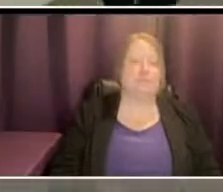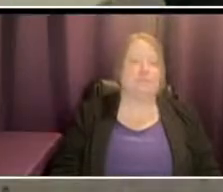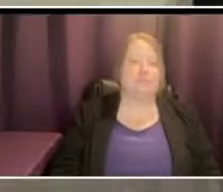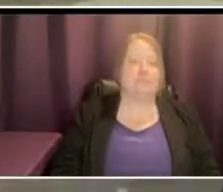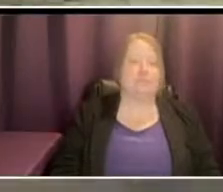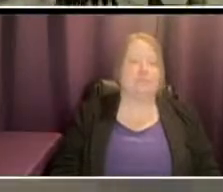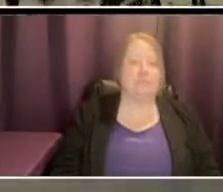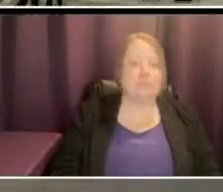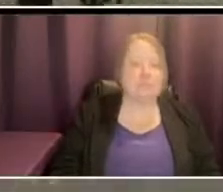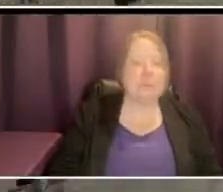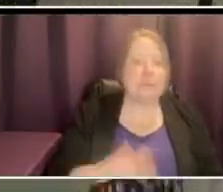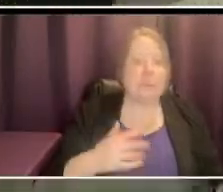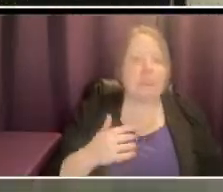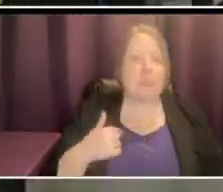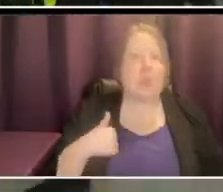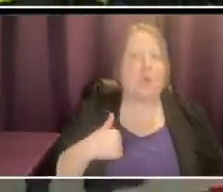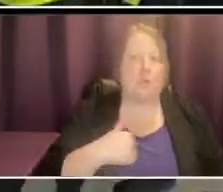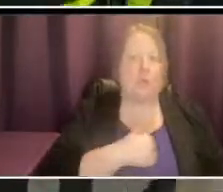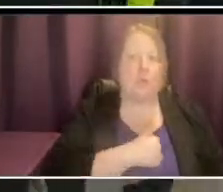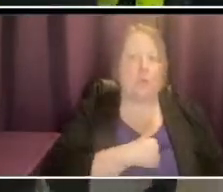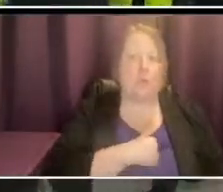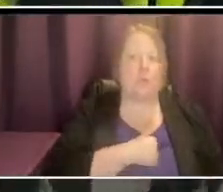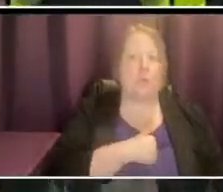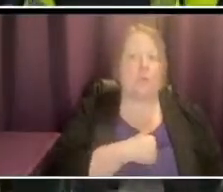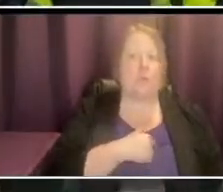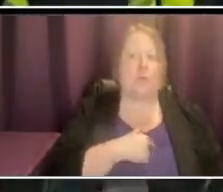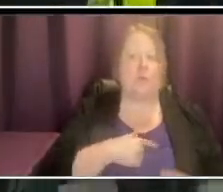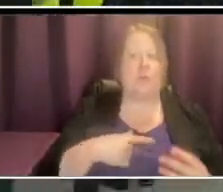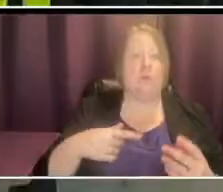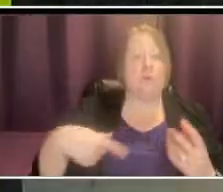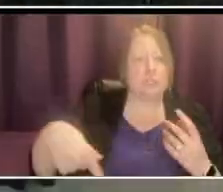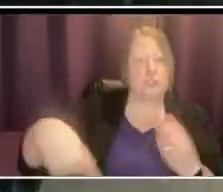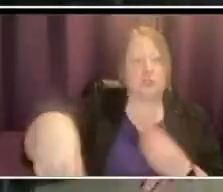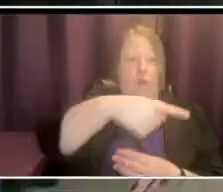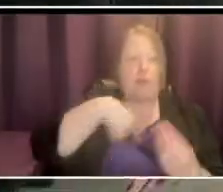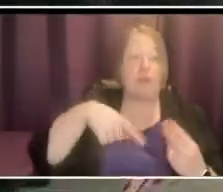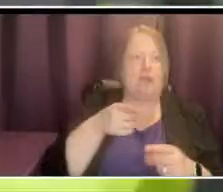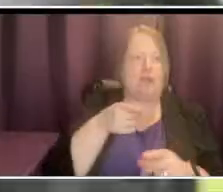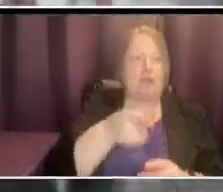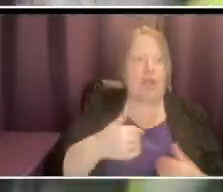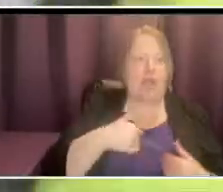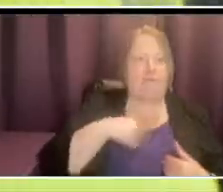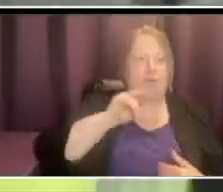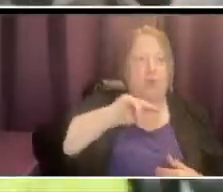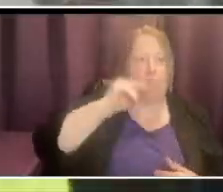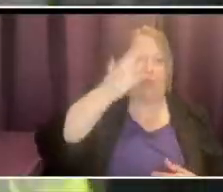We're starting to get surrounded. They're taking the north front scaffolding.